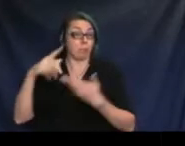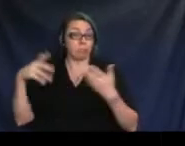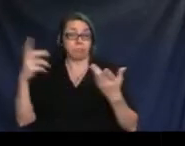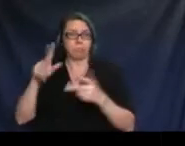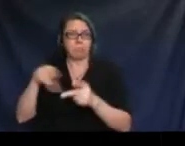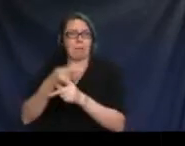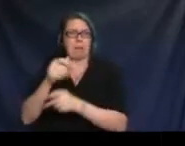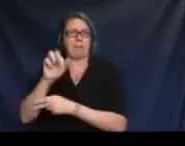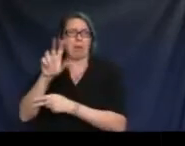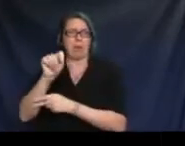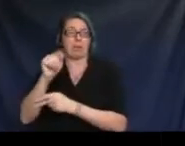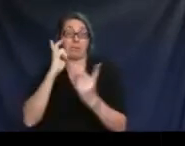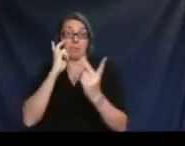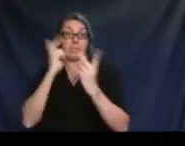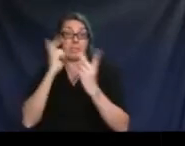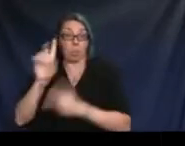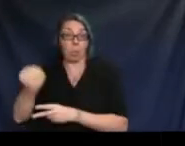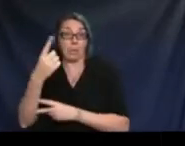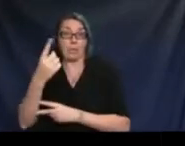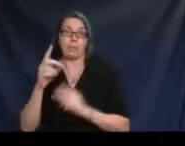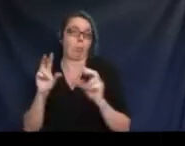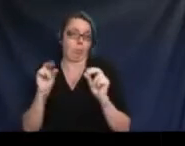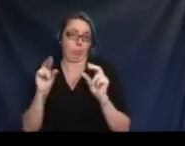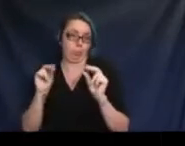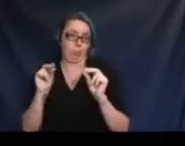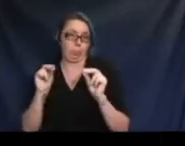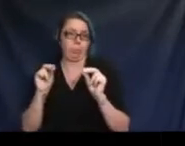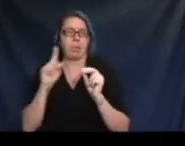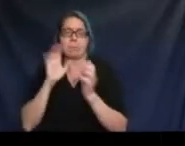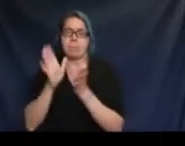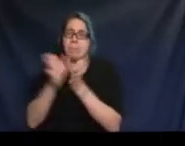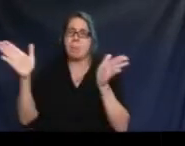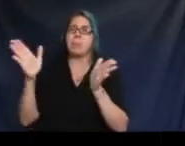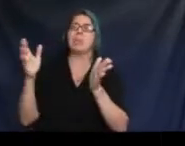of ArtworxTO of public art that attempts to be